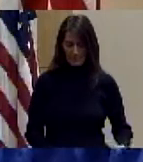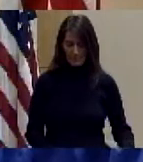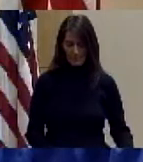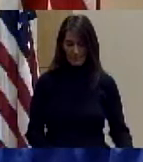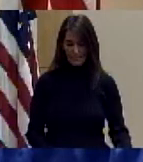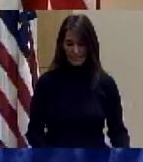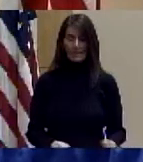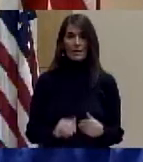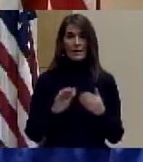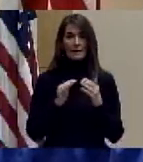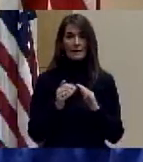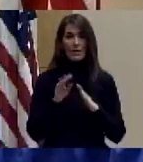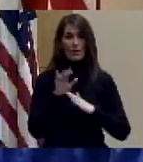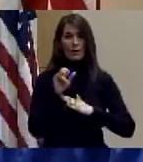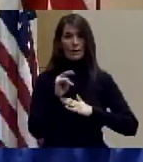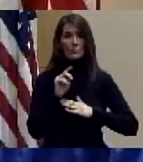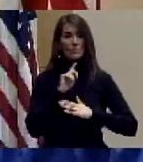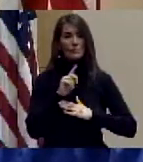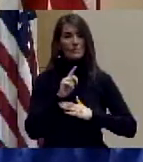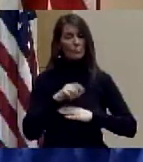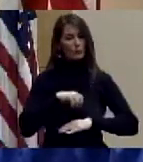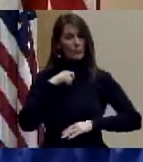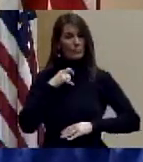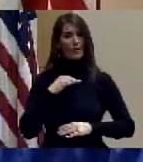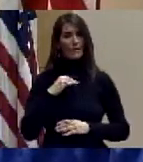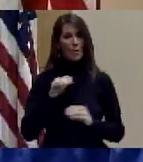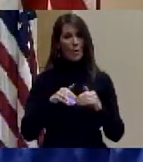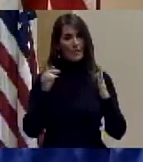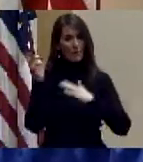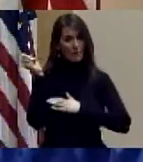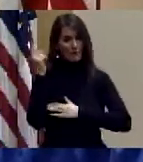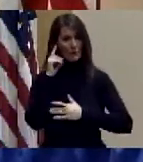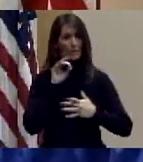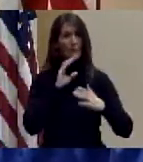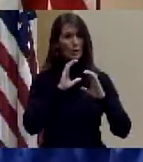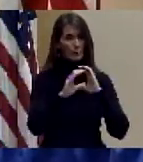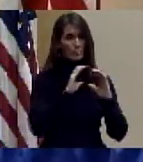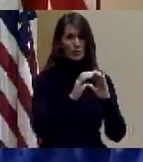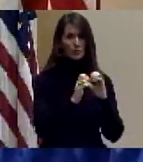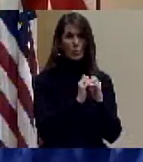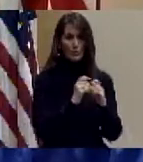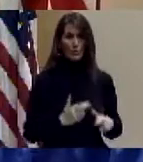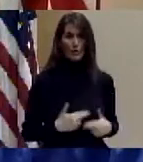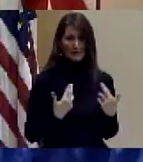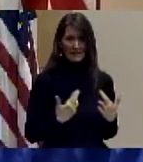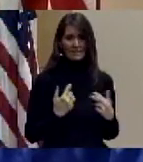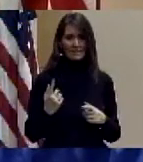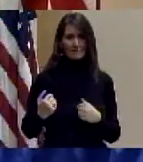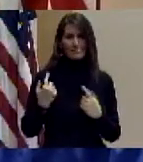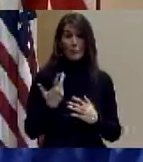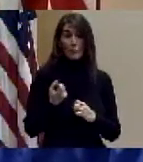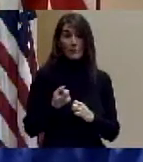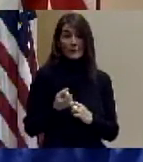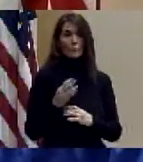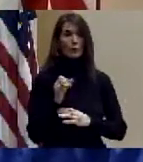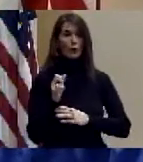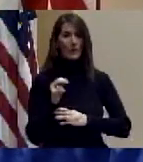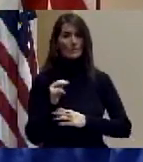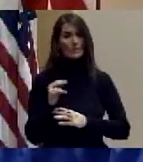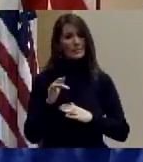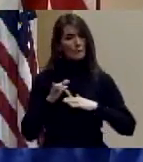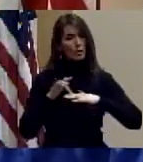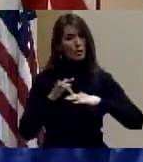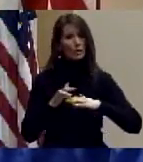open government and open communication with our residents. During the last 3 years, Brighton has been an early